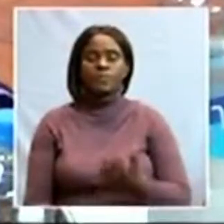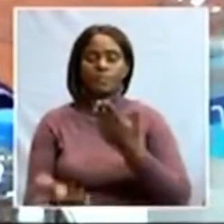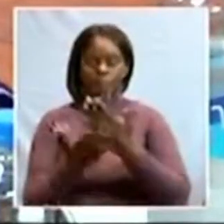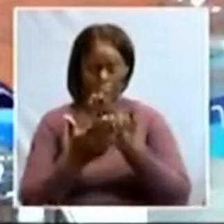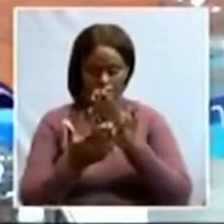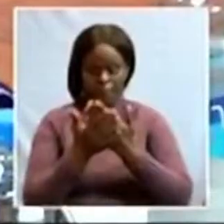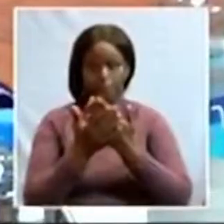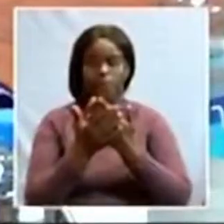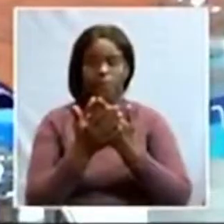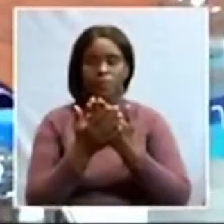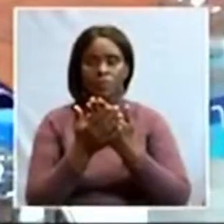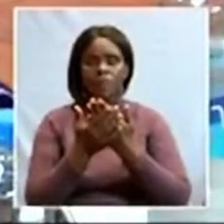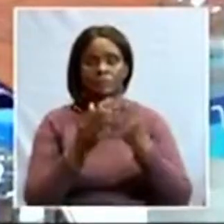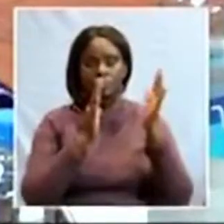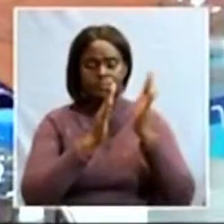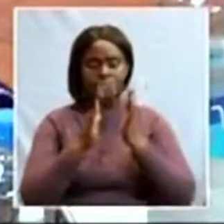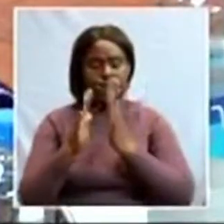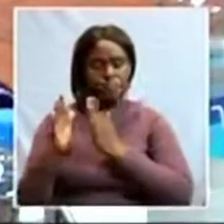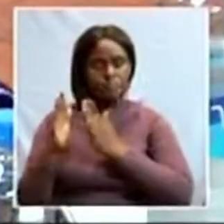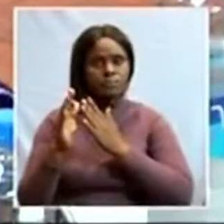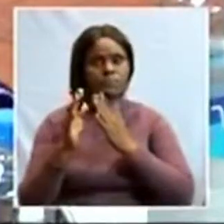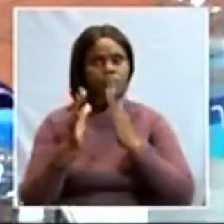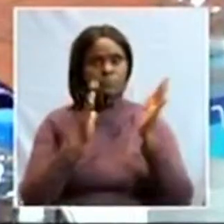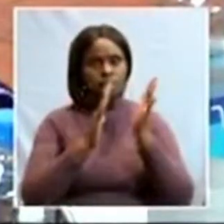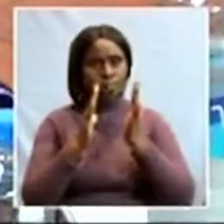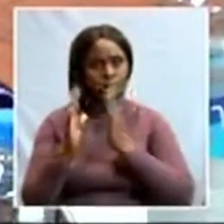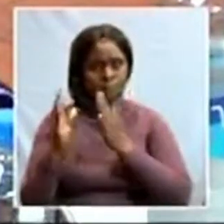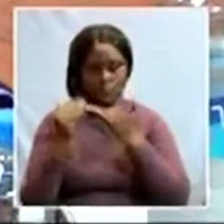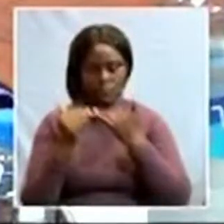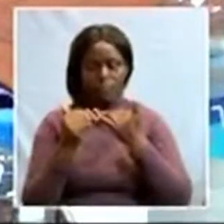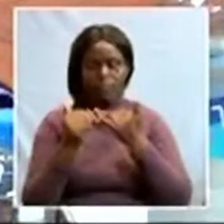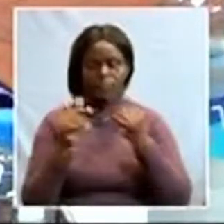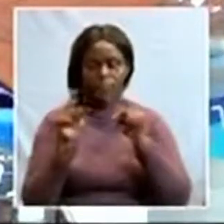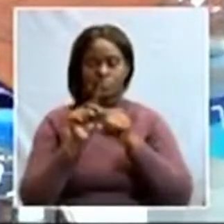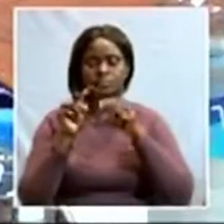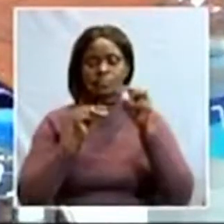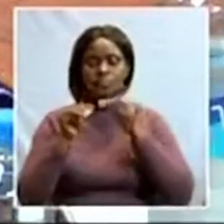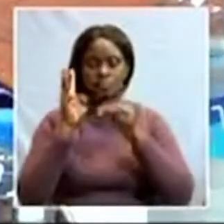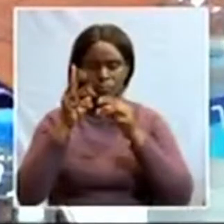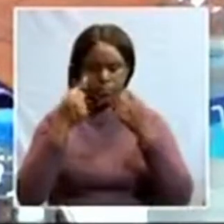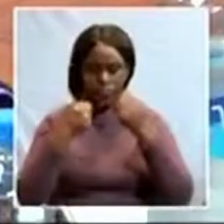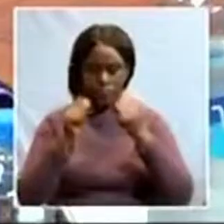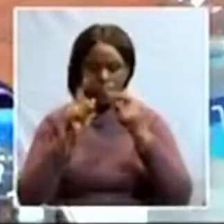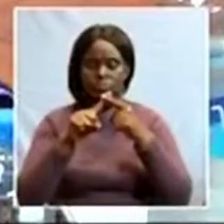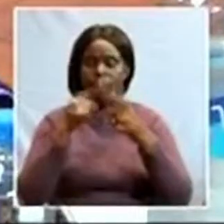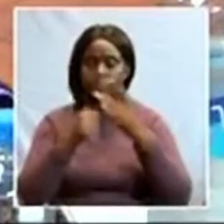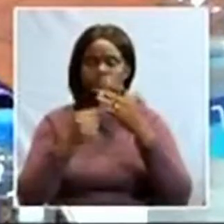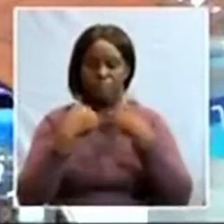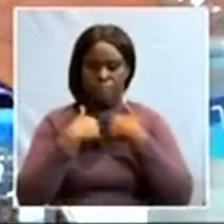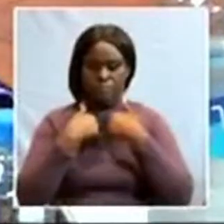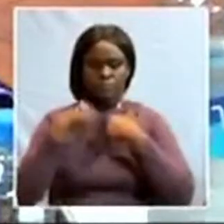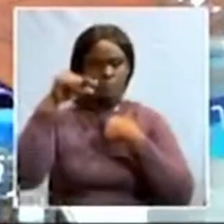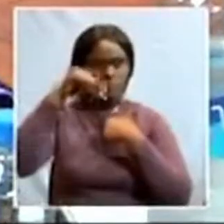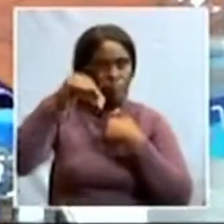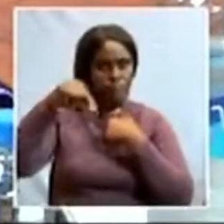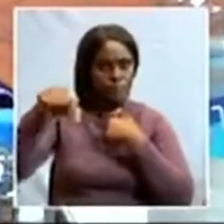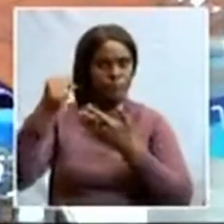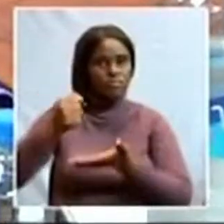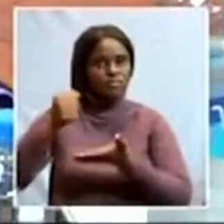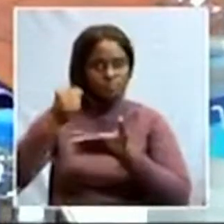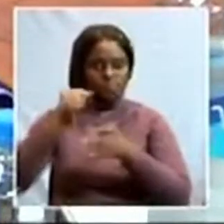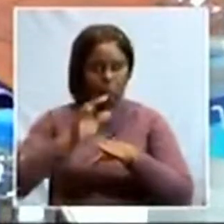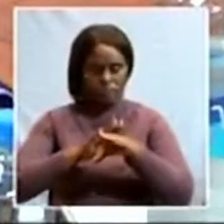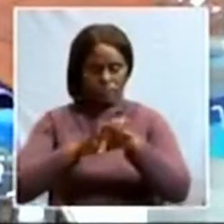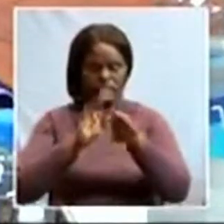attached. Remedial measures. Management shall endeavor to undertake quarterly budget tracking